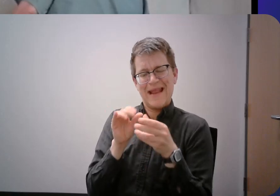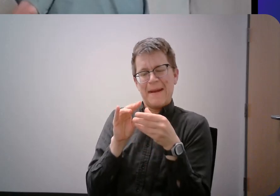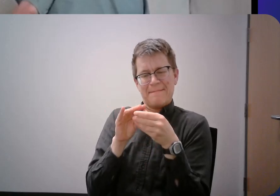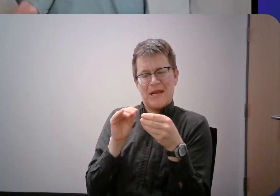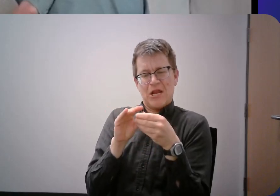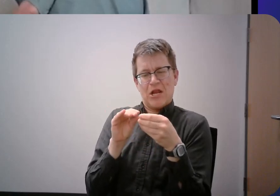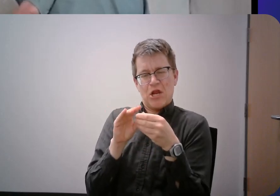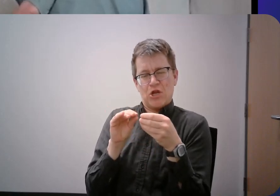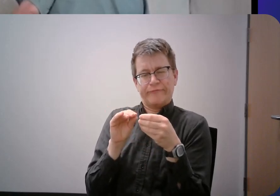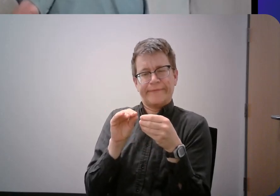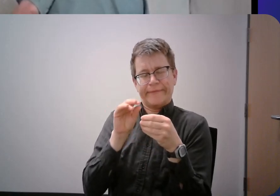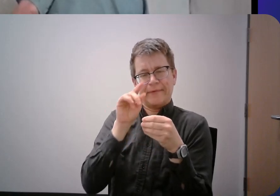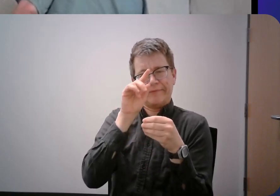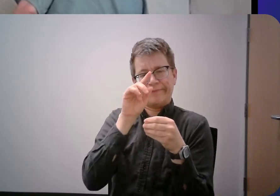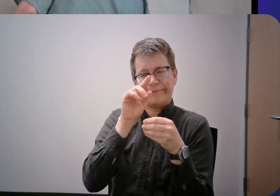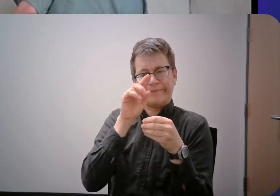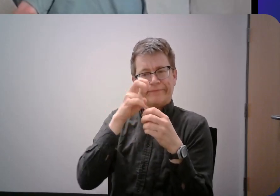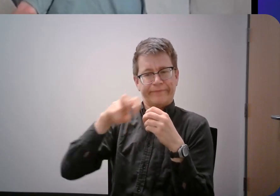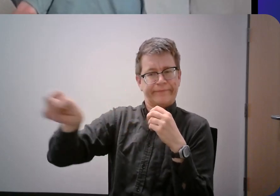smaller